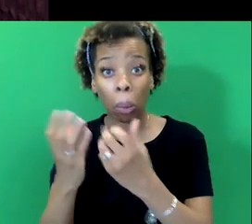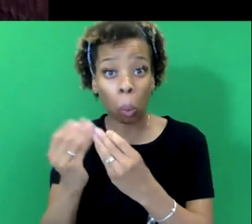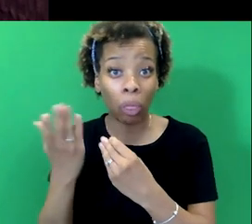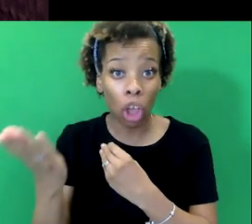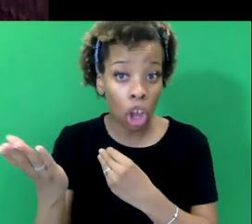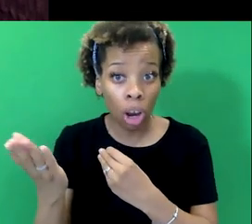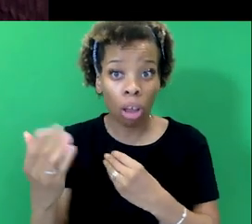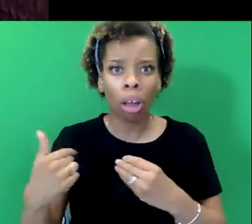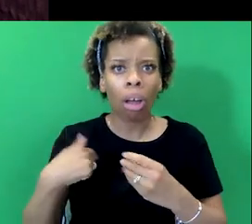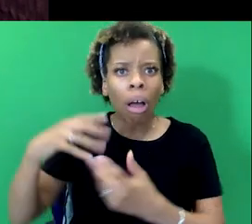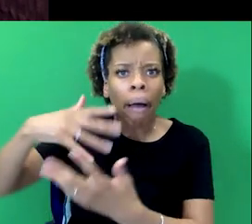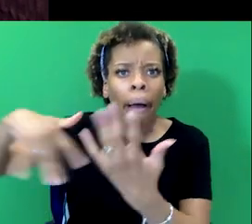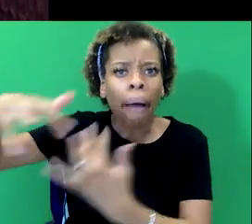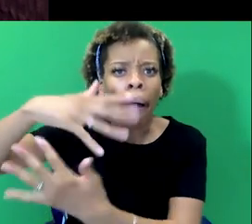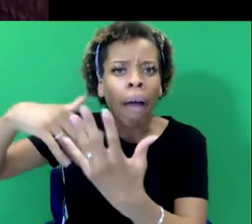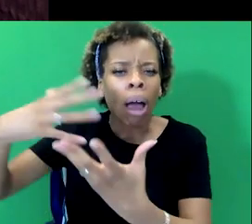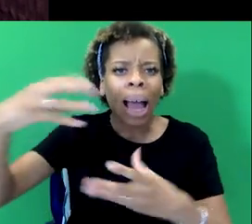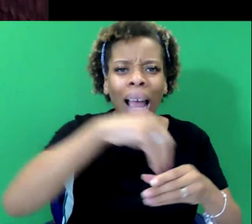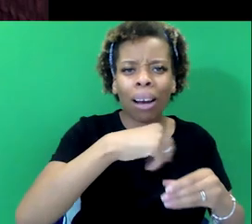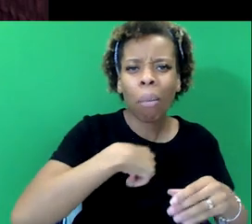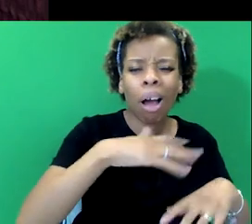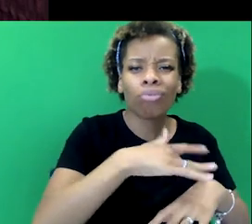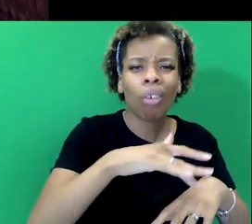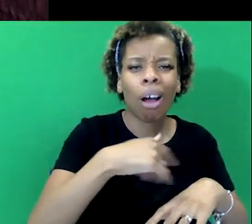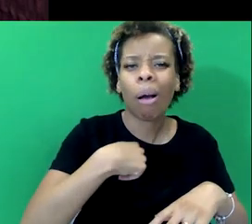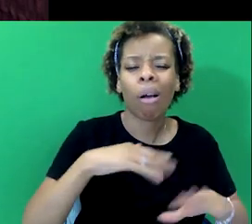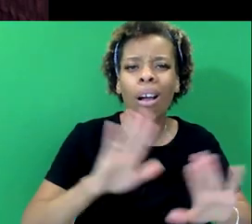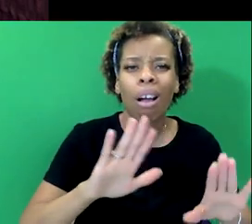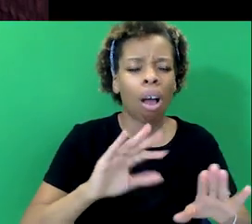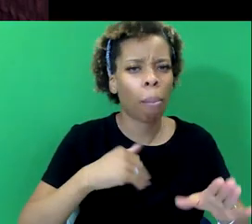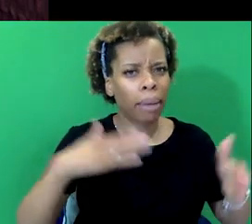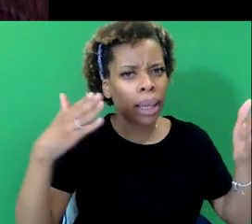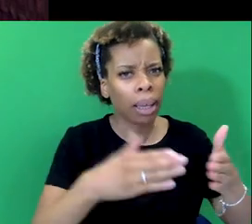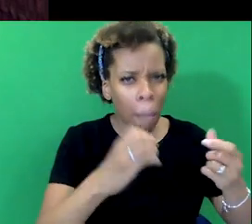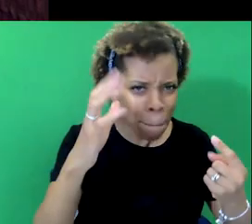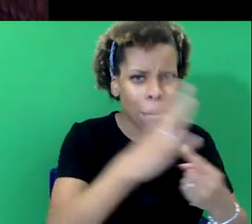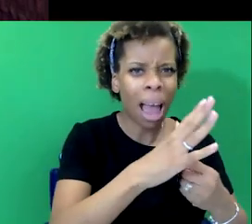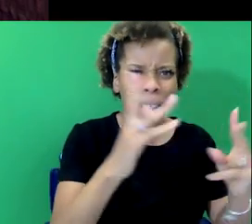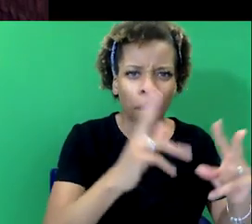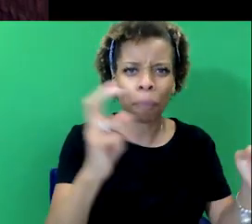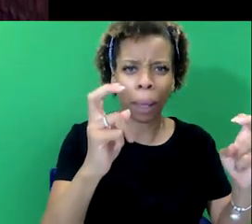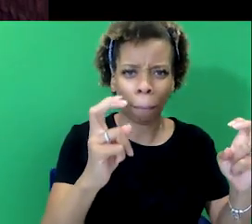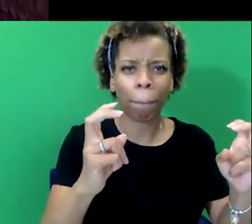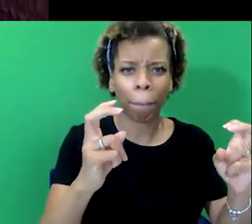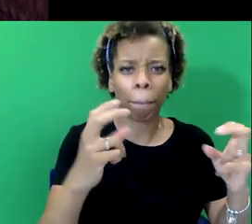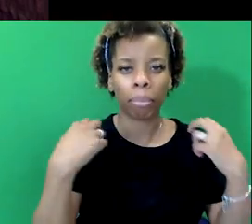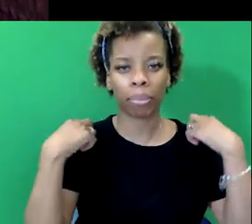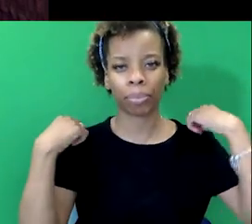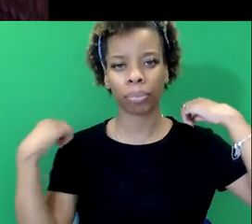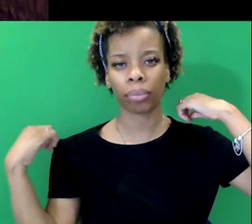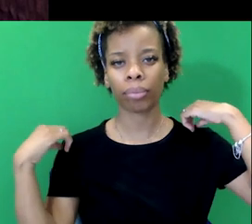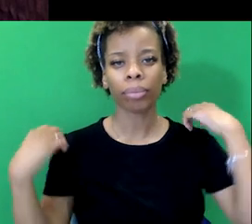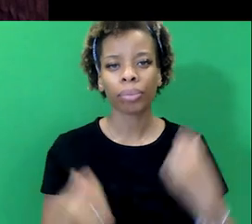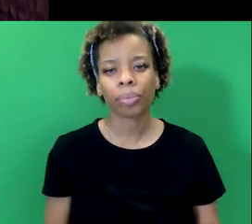of that kind of snark around what I felt was an important storytelling. It